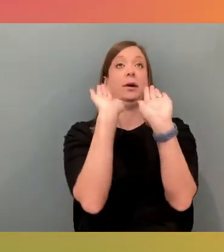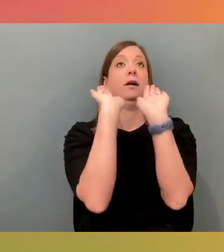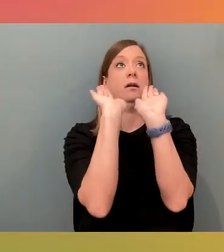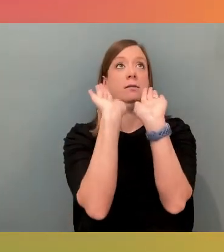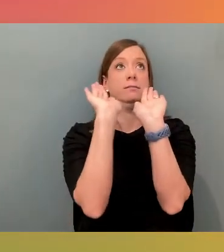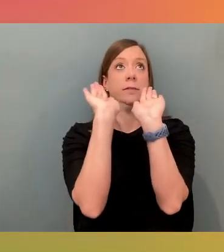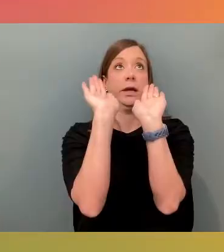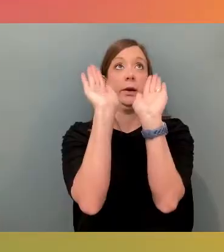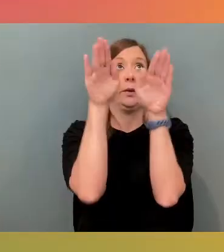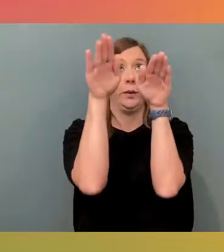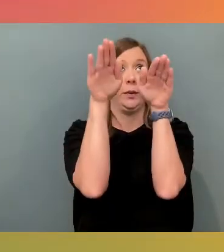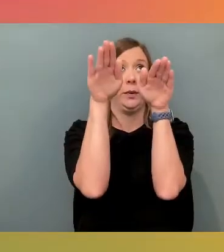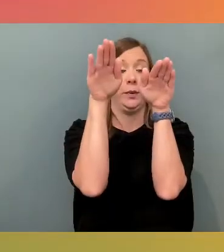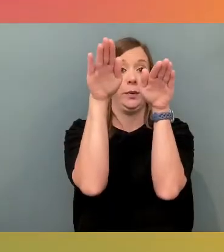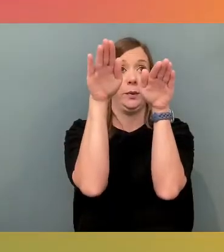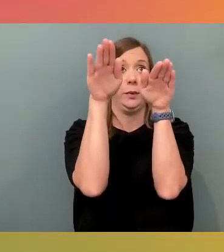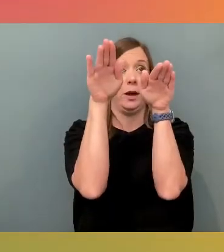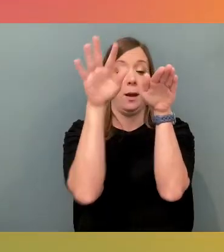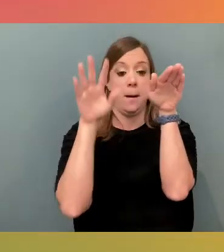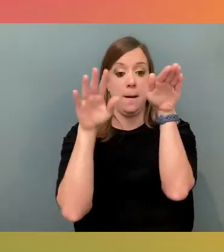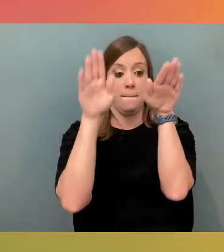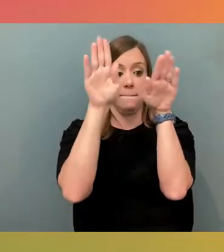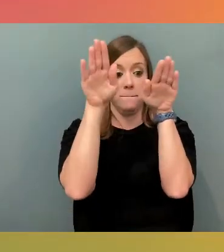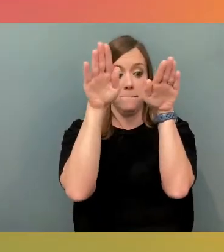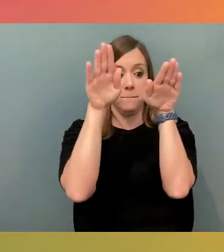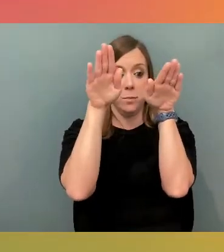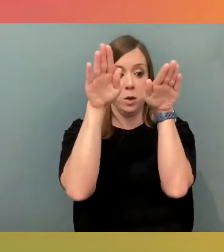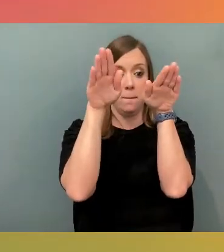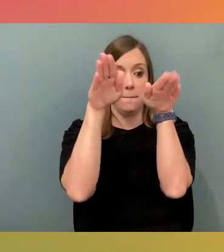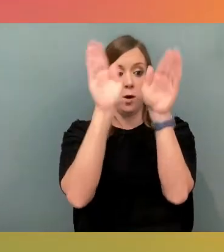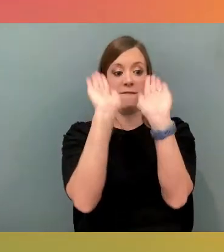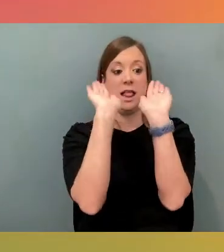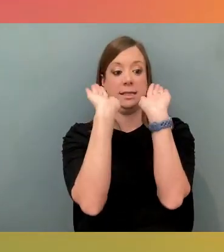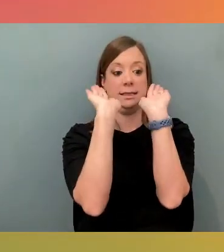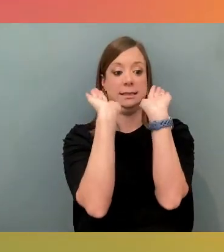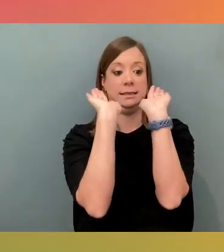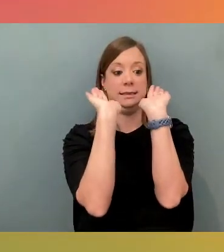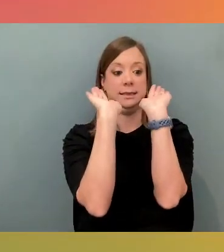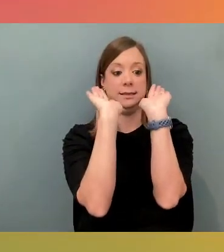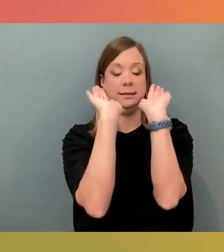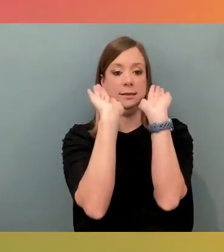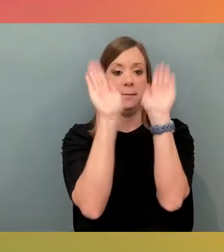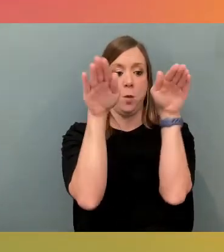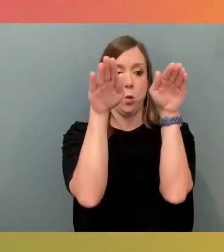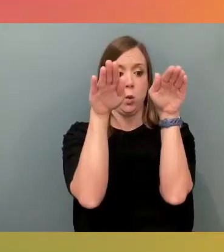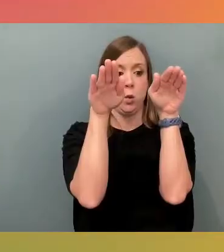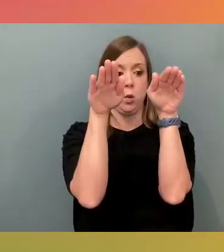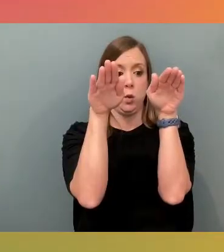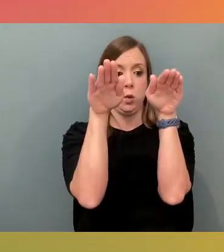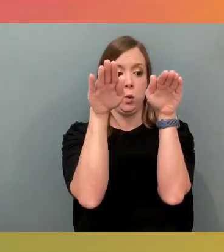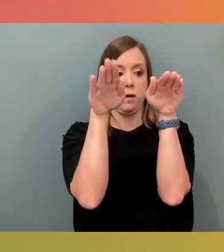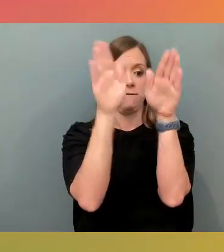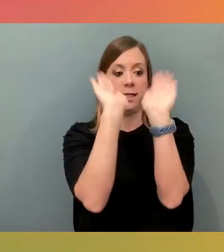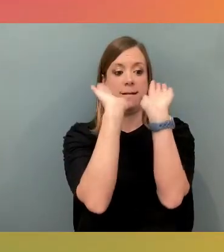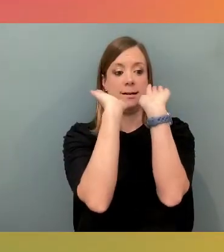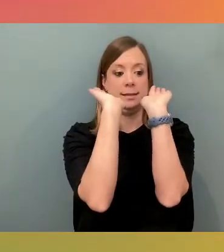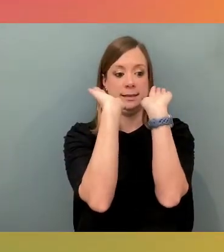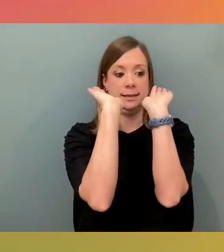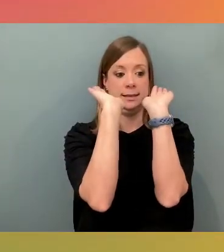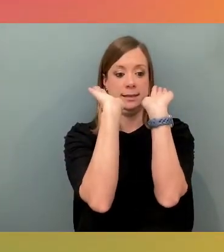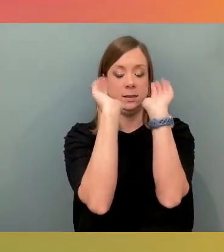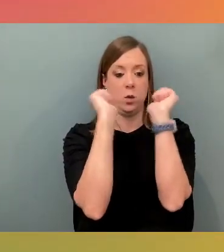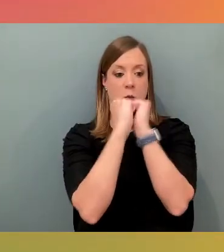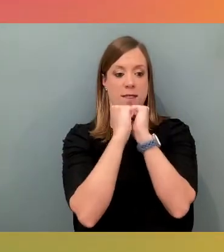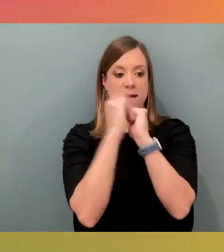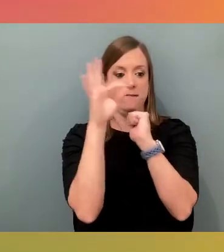2 more times. Point, and flex, and point, and flex. Now keep that